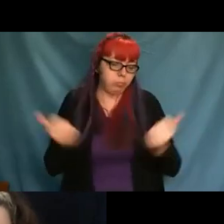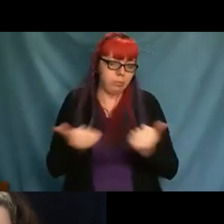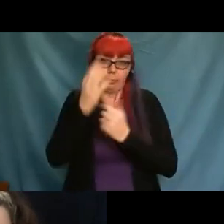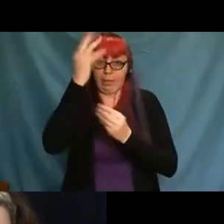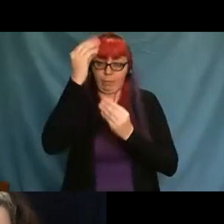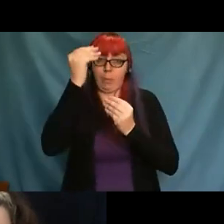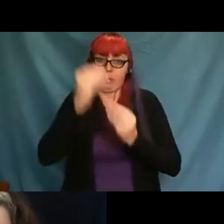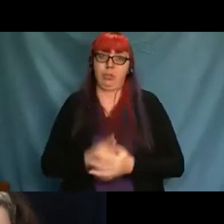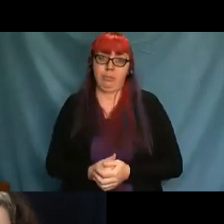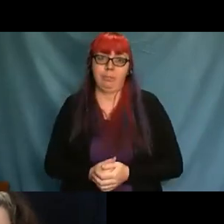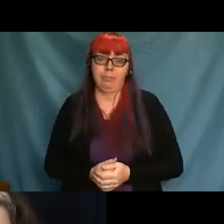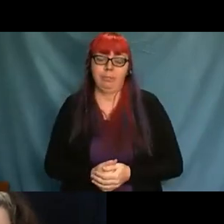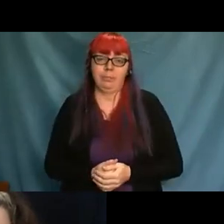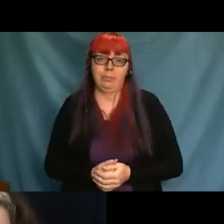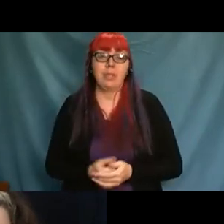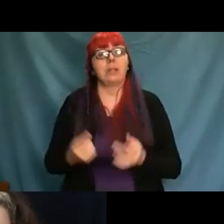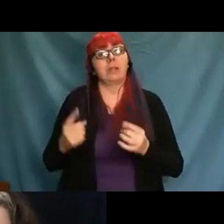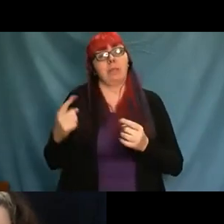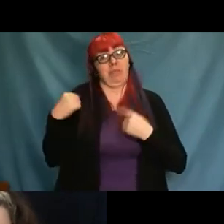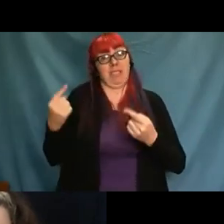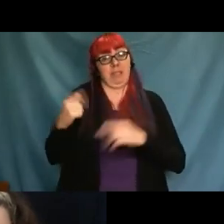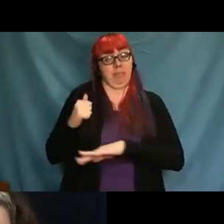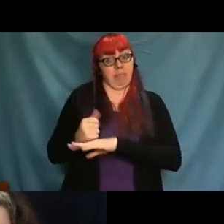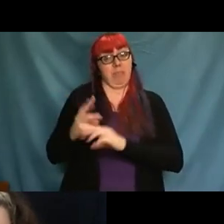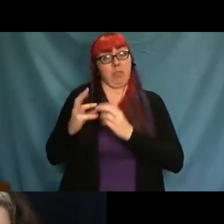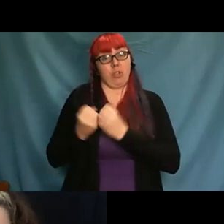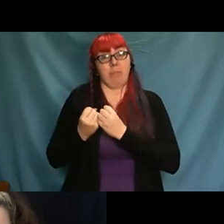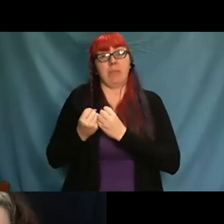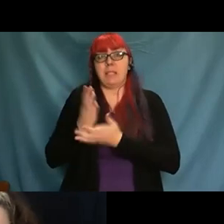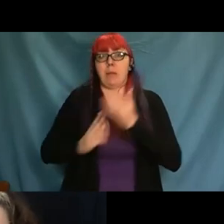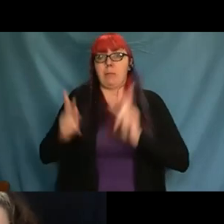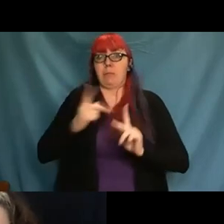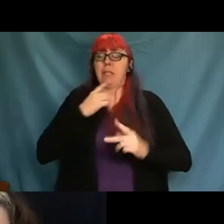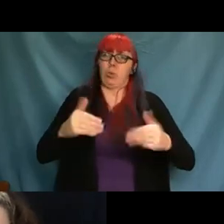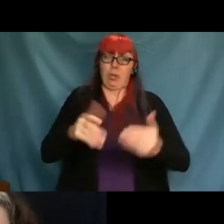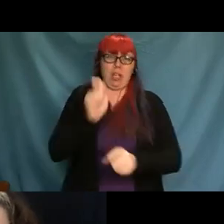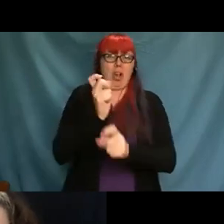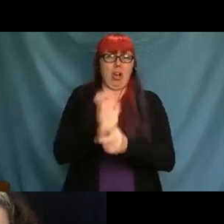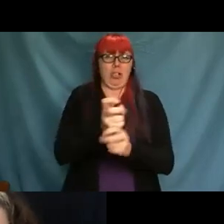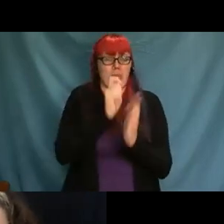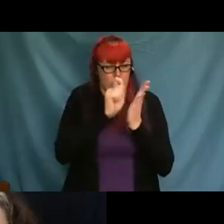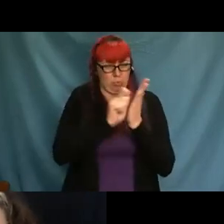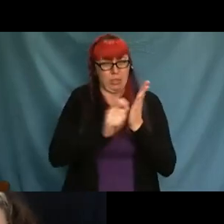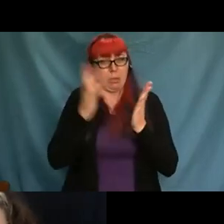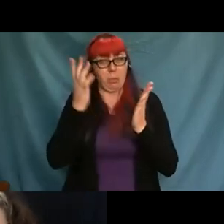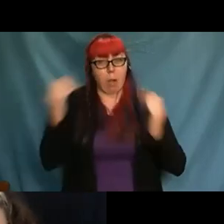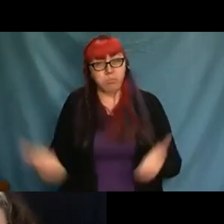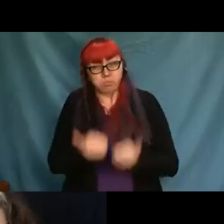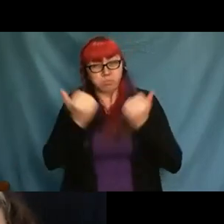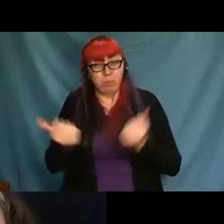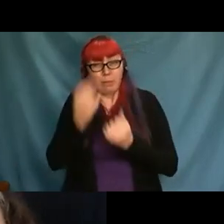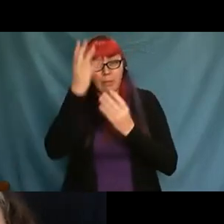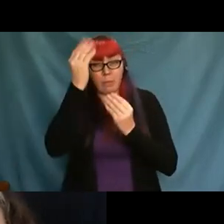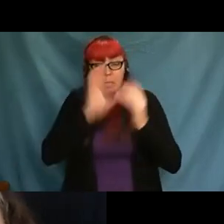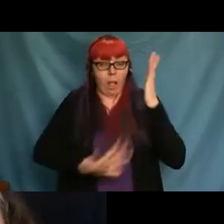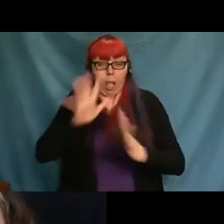some of the previous workshops, it was a lot for people to sort of take notes. So what we're going to do is we've got a couple of ways in which you can obtain